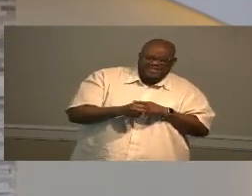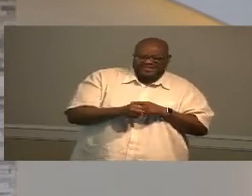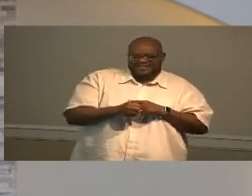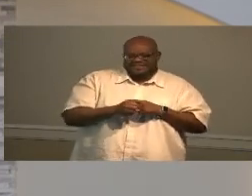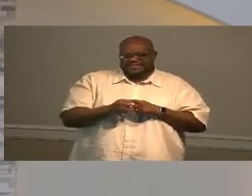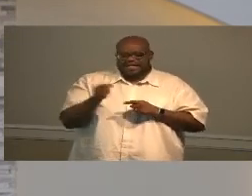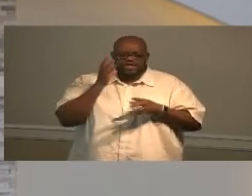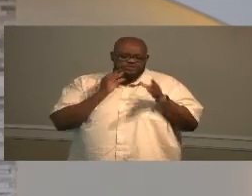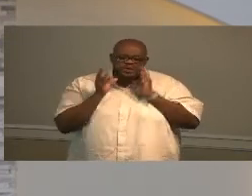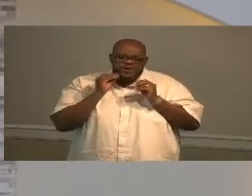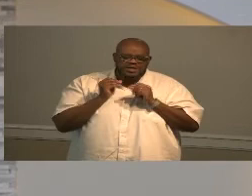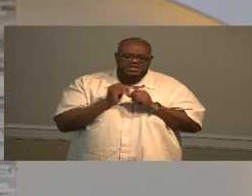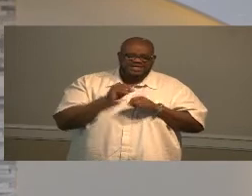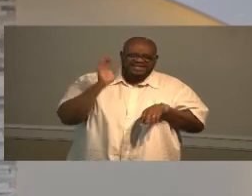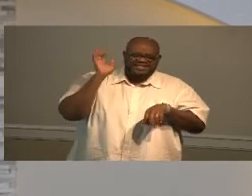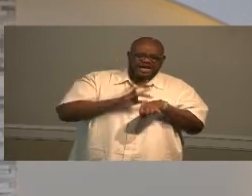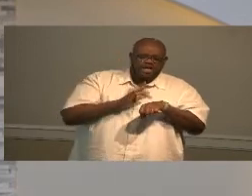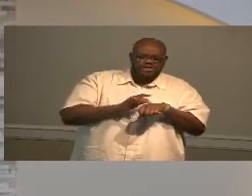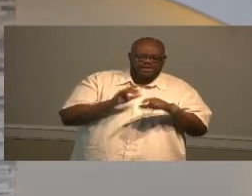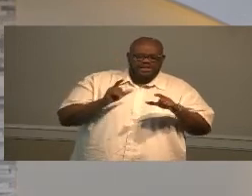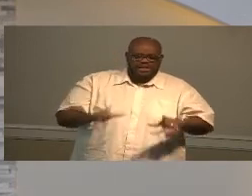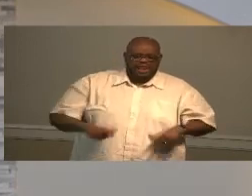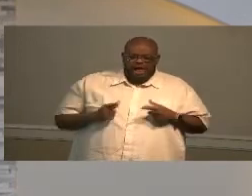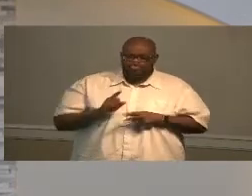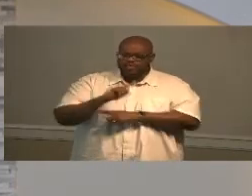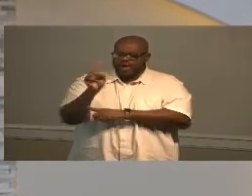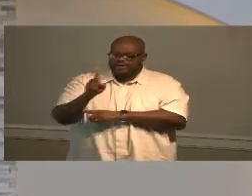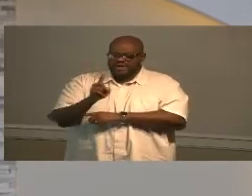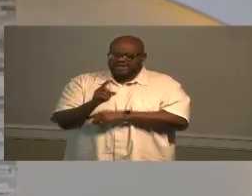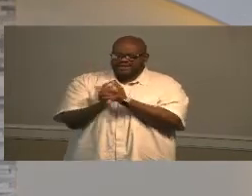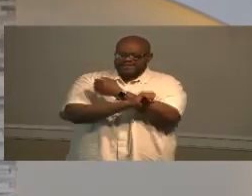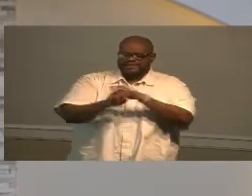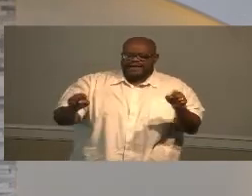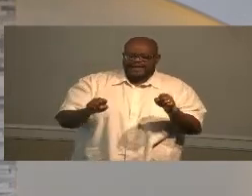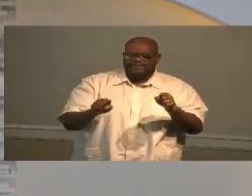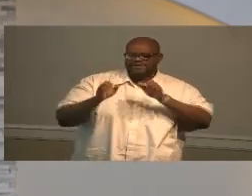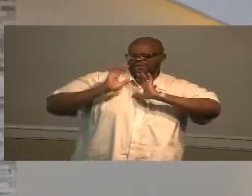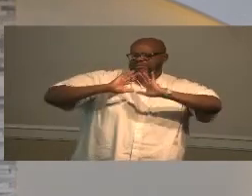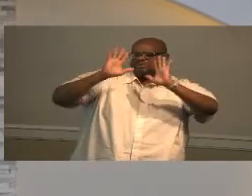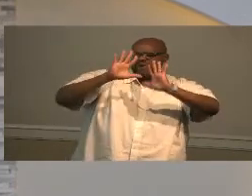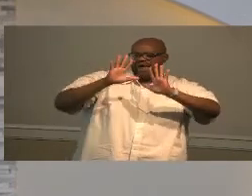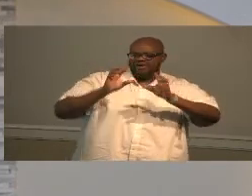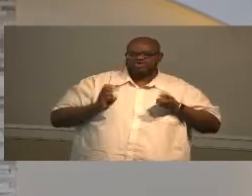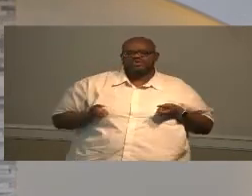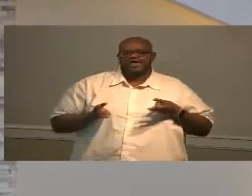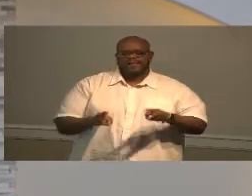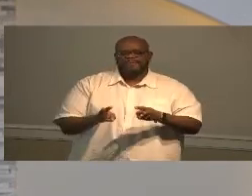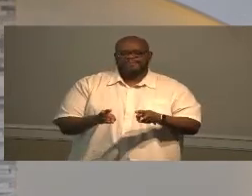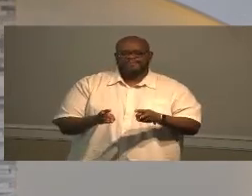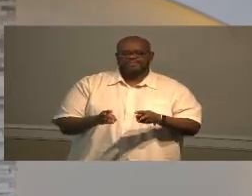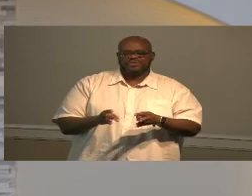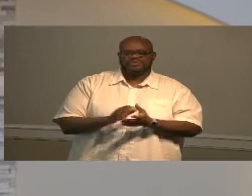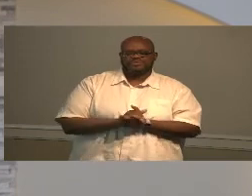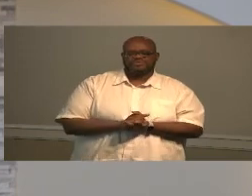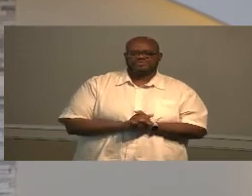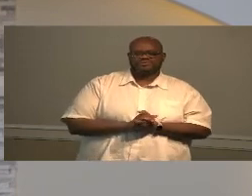their lives. Touch them right where they are. Save in a miraculous way.